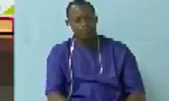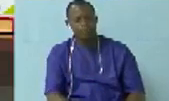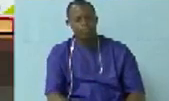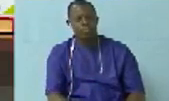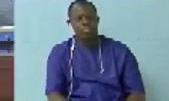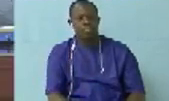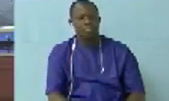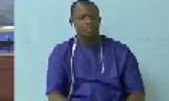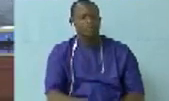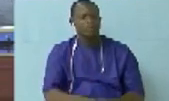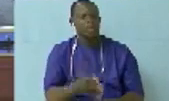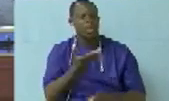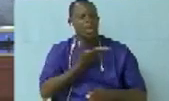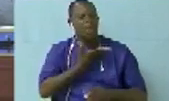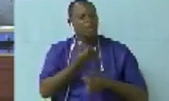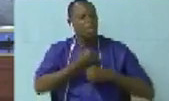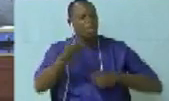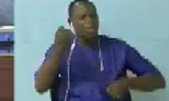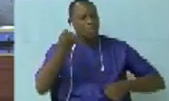Did they carry any arms?